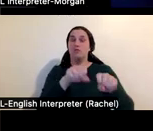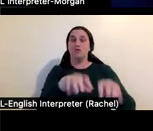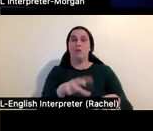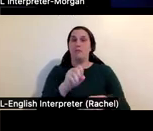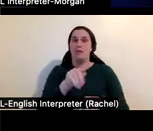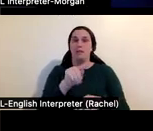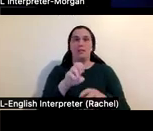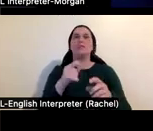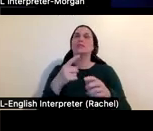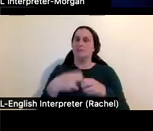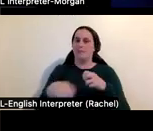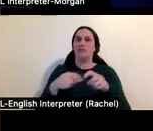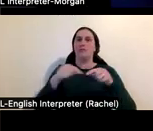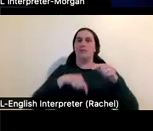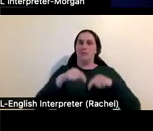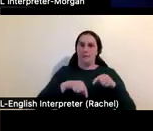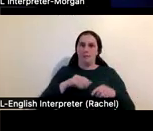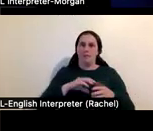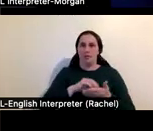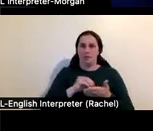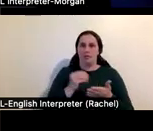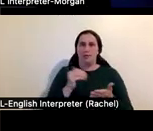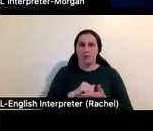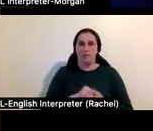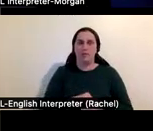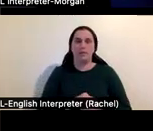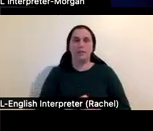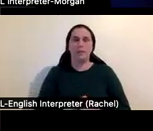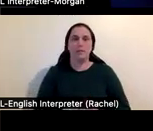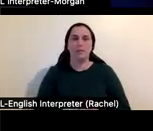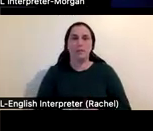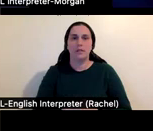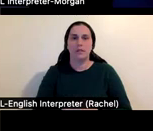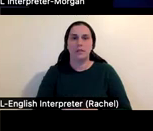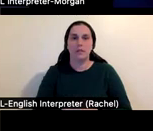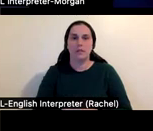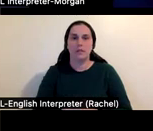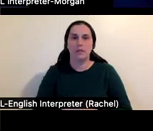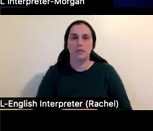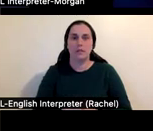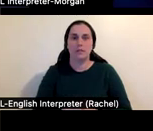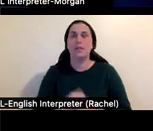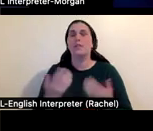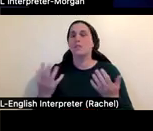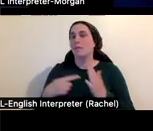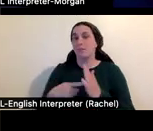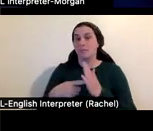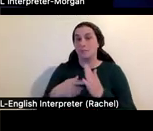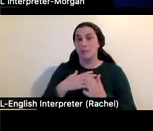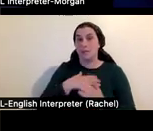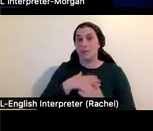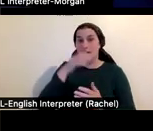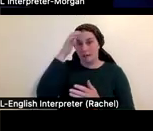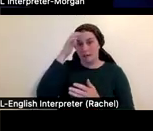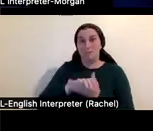back. Again, is it that big of a deal if you use the right article? It's, for my husband, it's like, yeah, but if